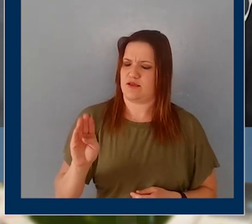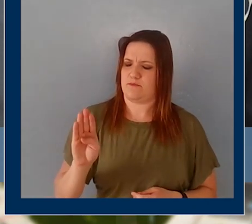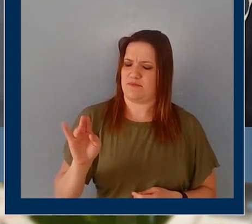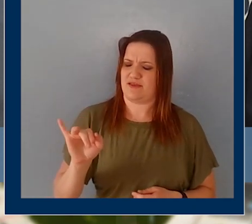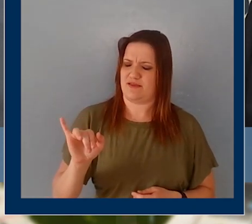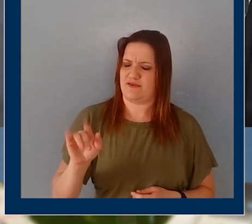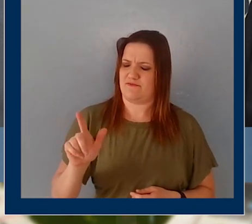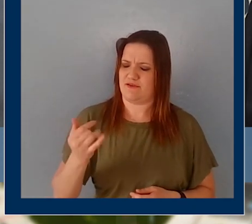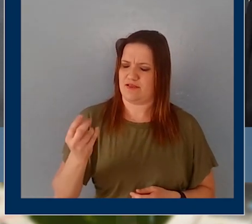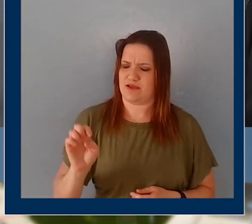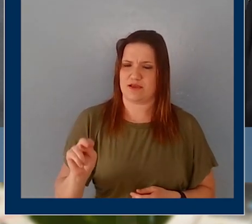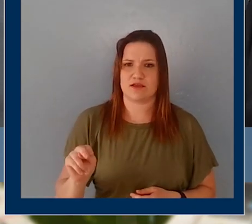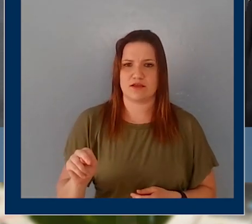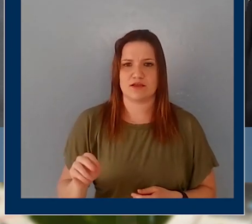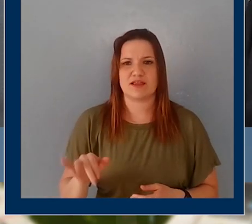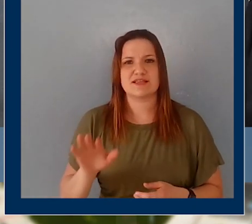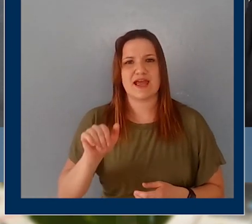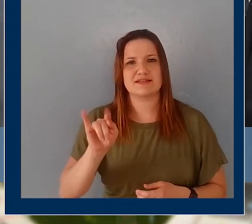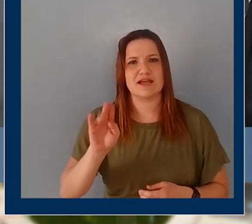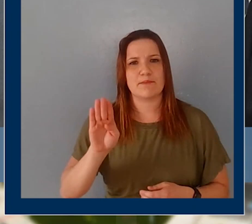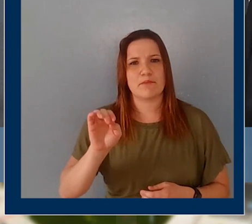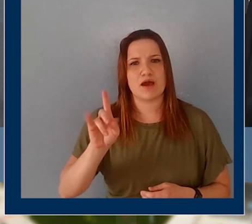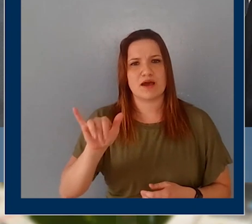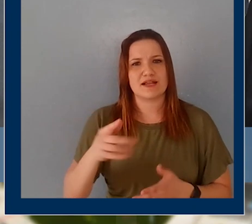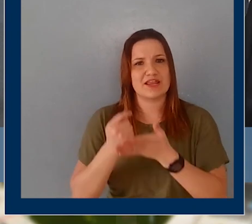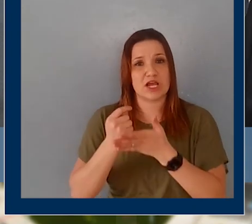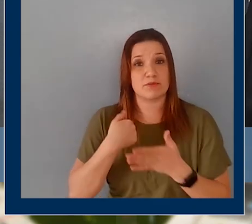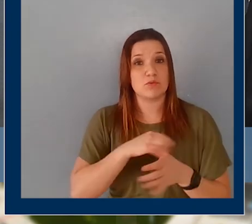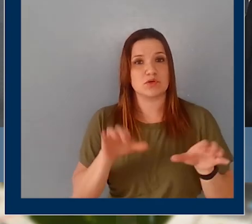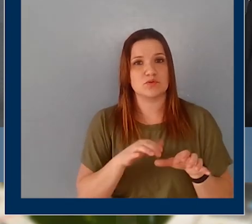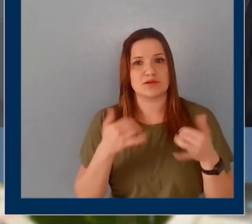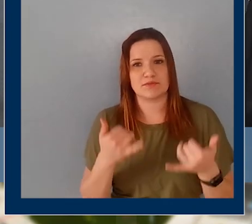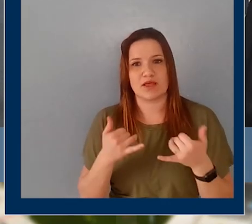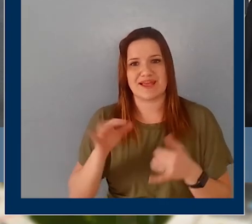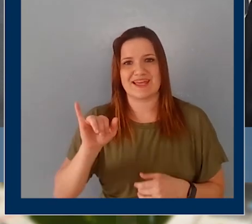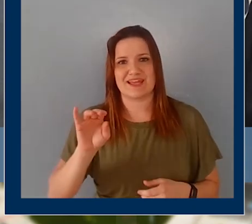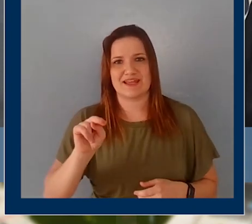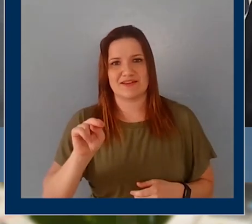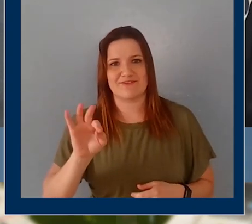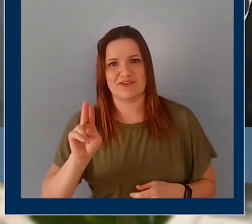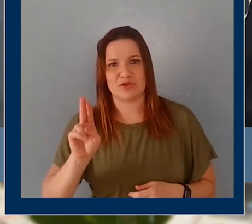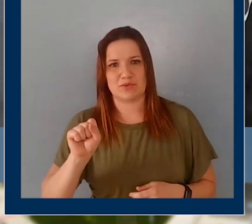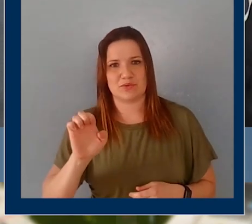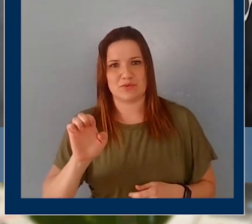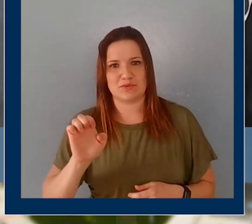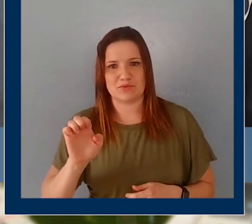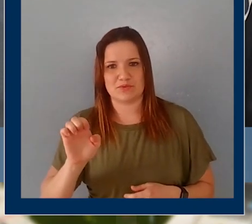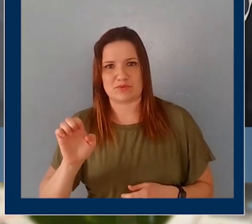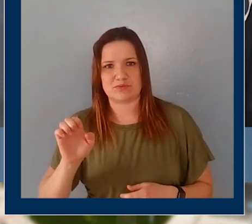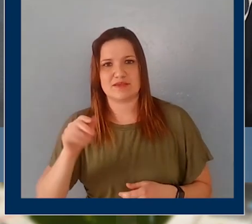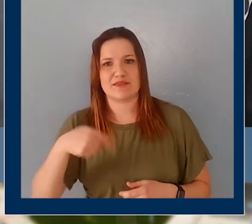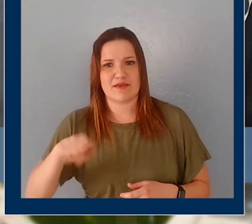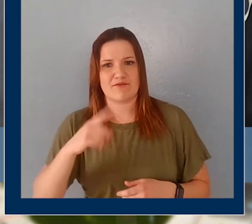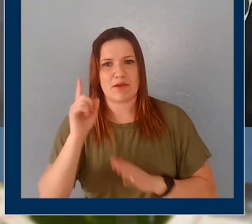positive patients before they get hospitalized. So, they're at high risk because of their age or